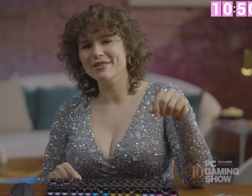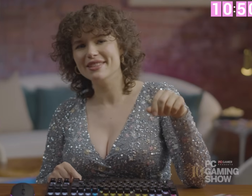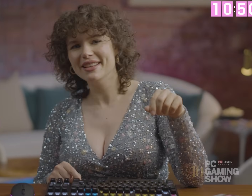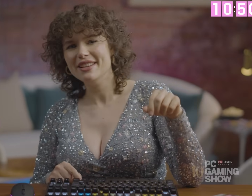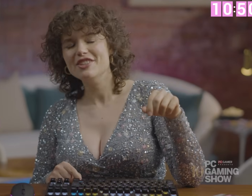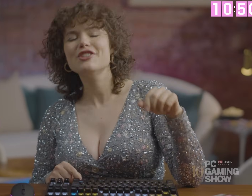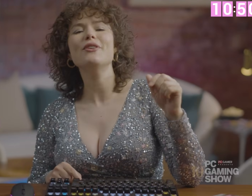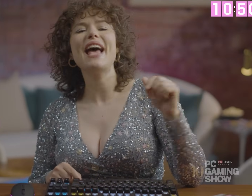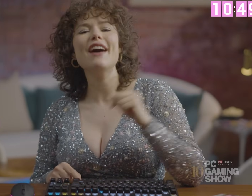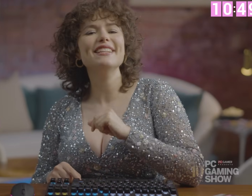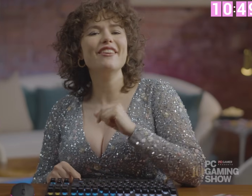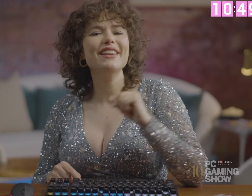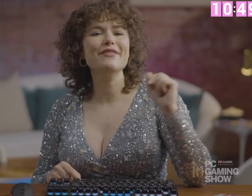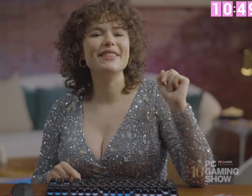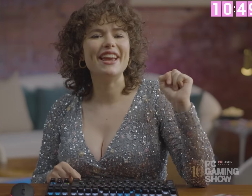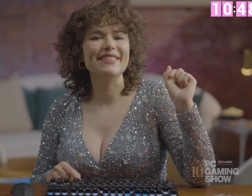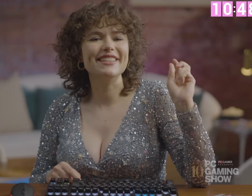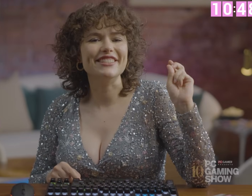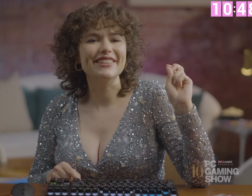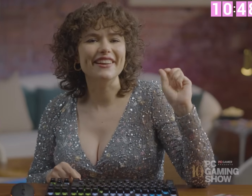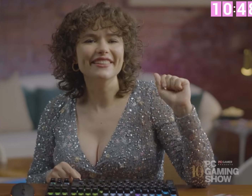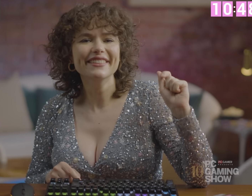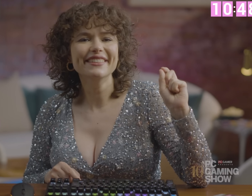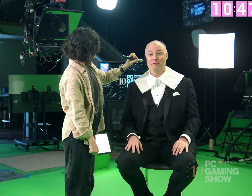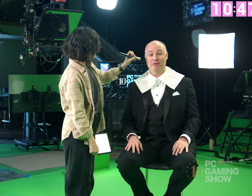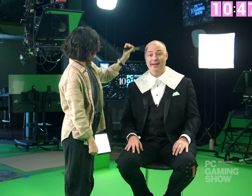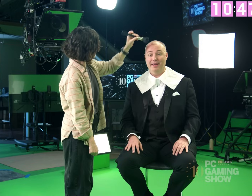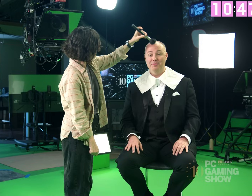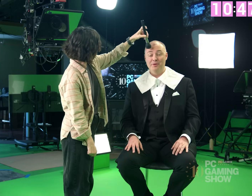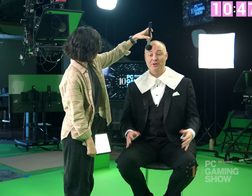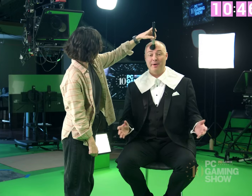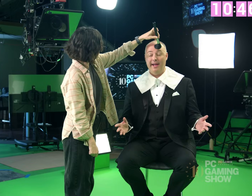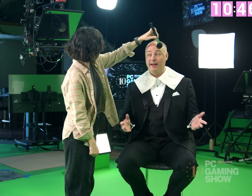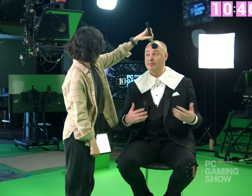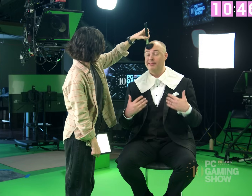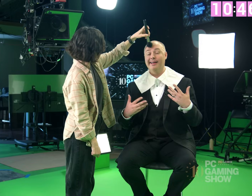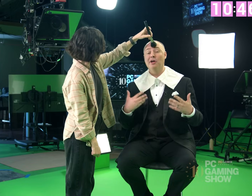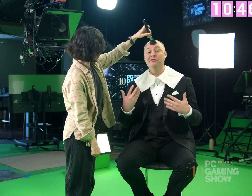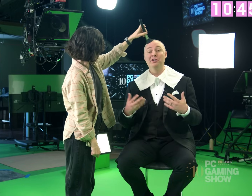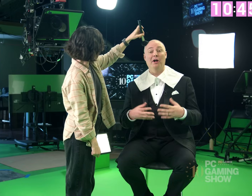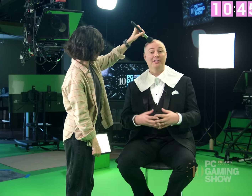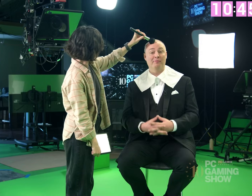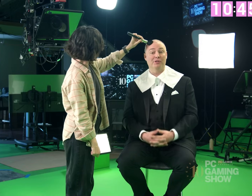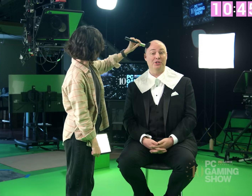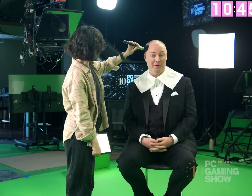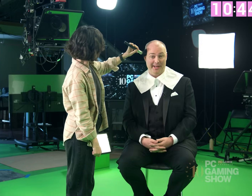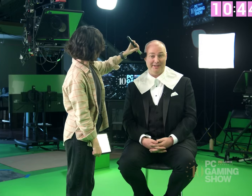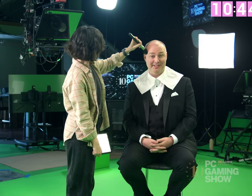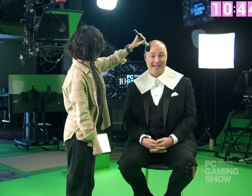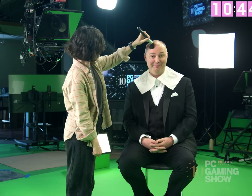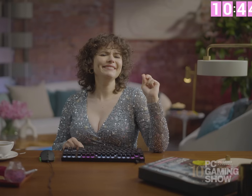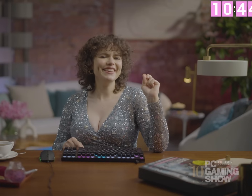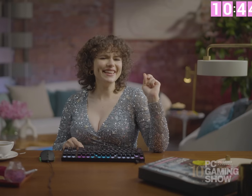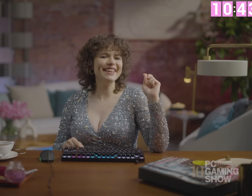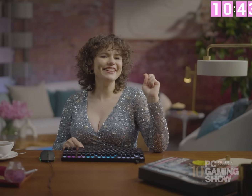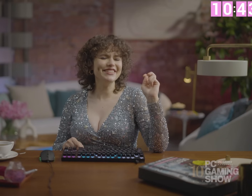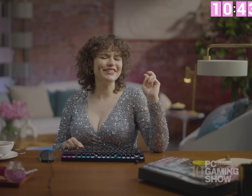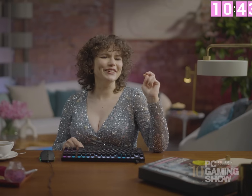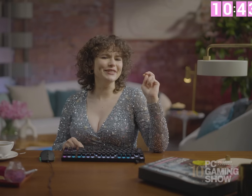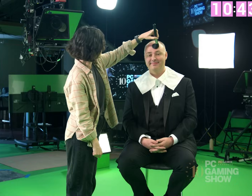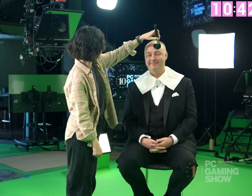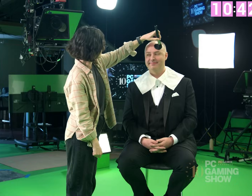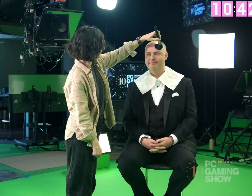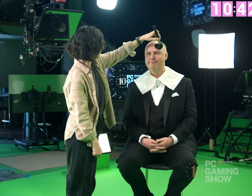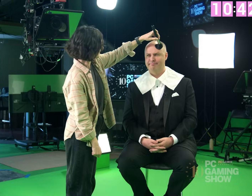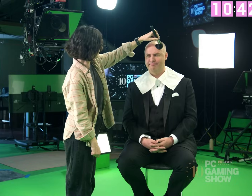and out. Sean, how's it going over there in the studio? Oh, Frankie, I'm doing great. I'm still getting all dolled up for the show later today. Looking good,